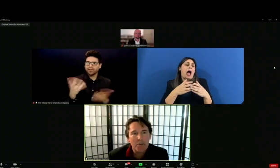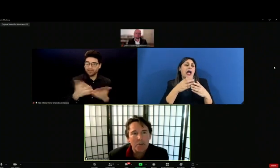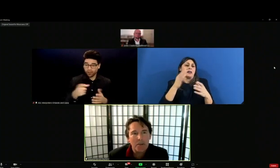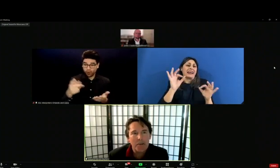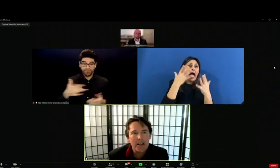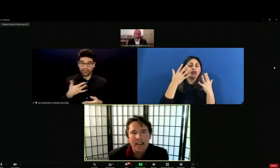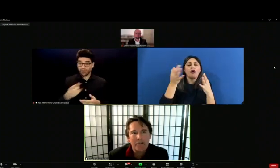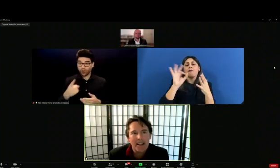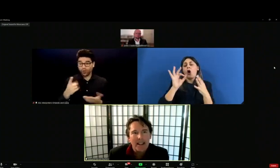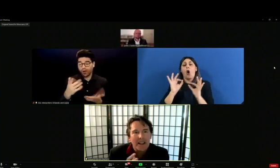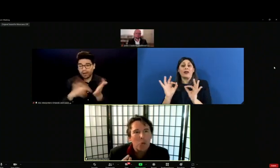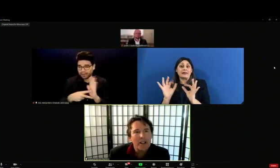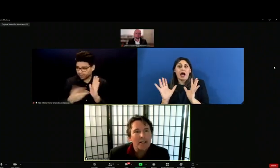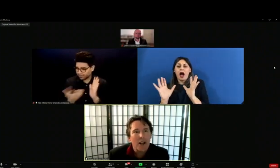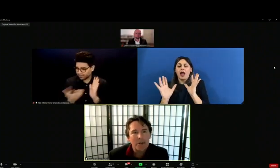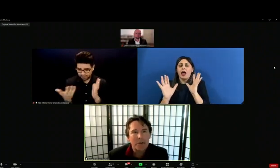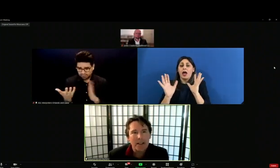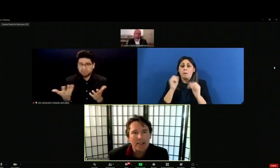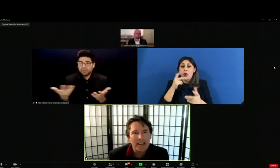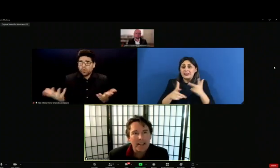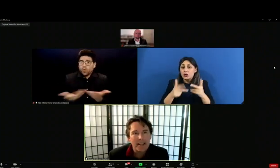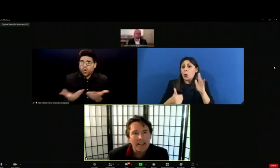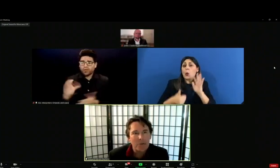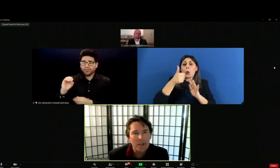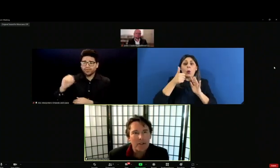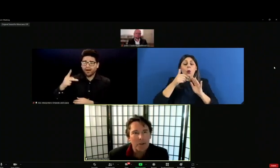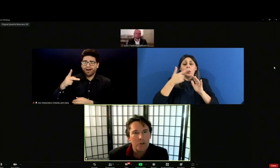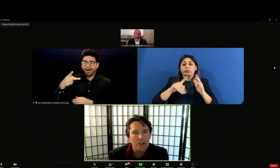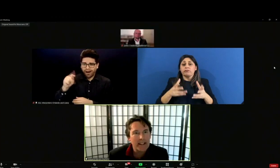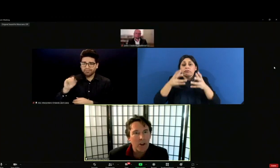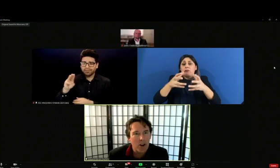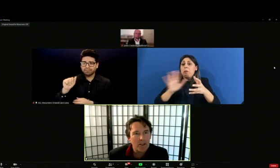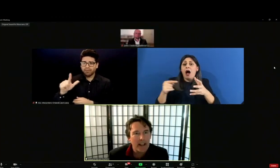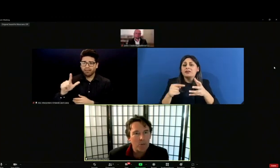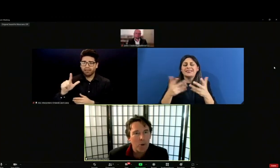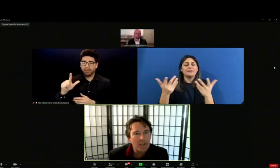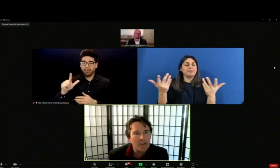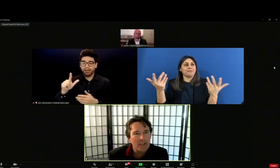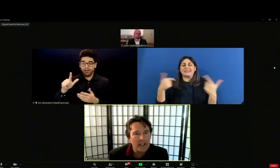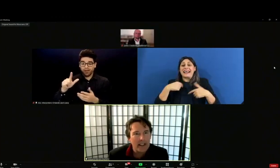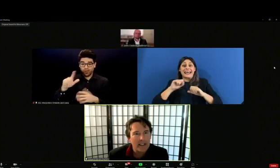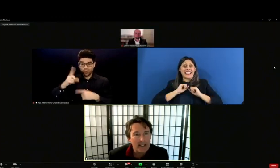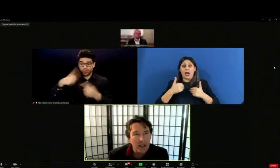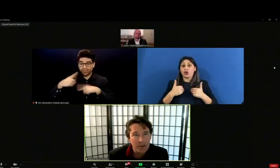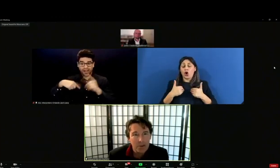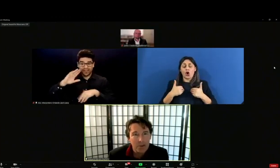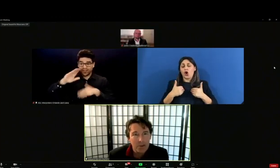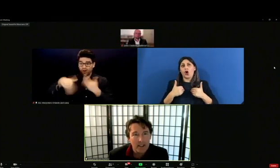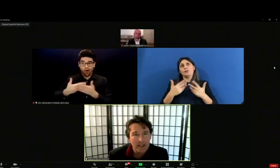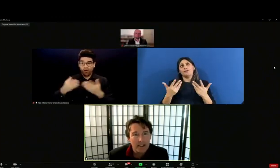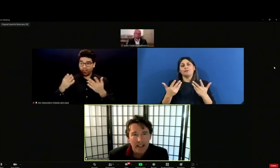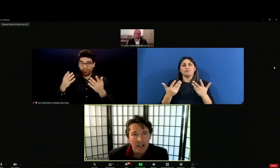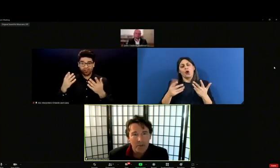that the optimal, I mean, what is the optimal baseline? That is like with, you sign it all at once, like that's the